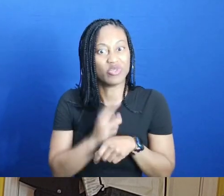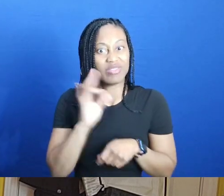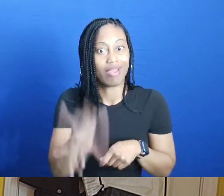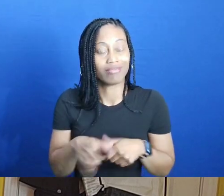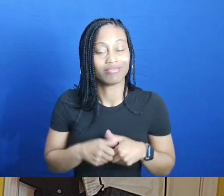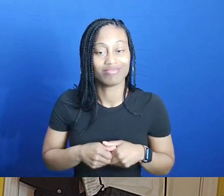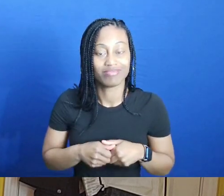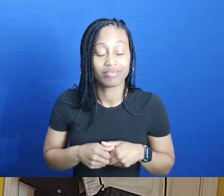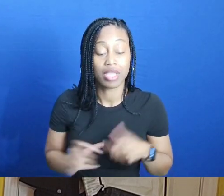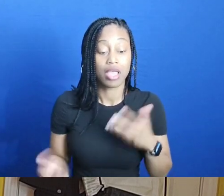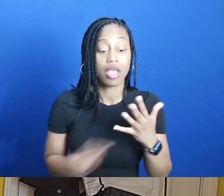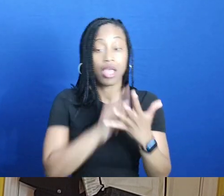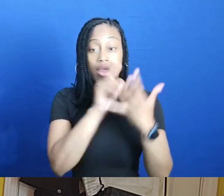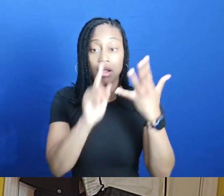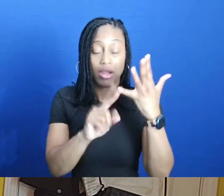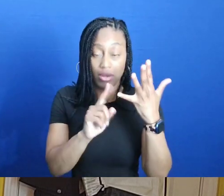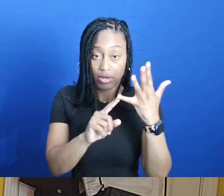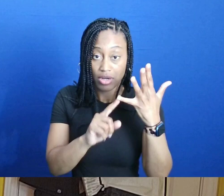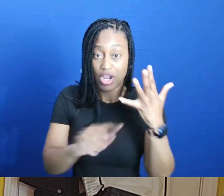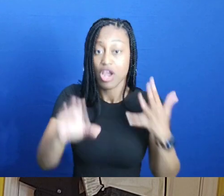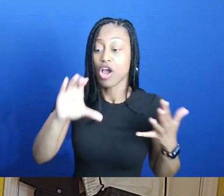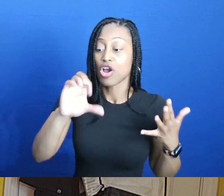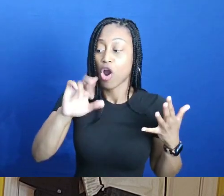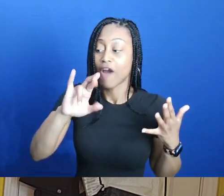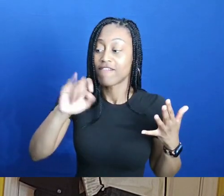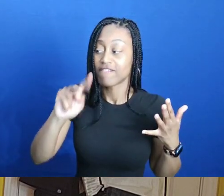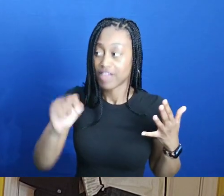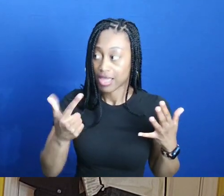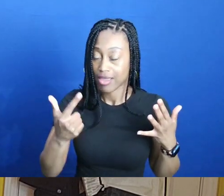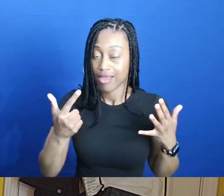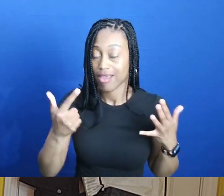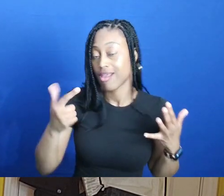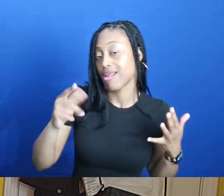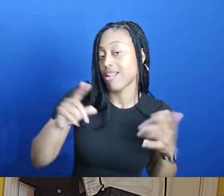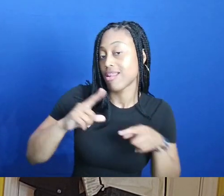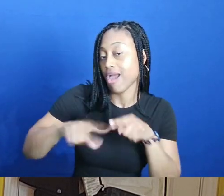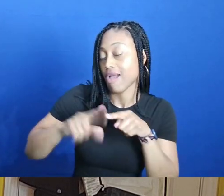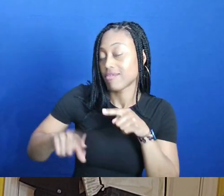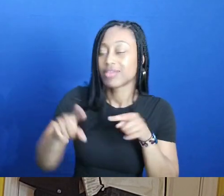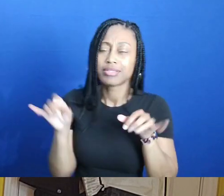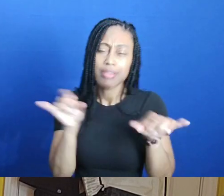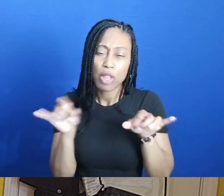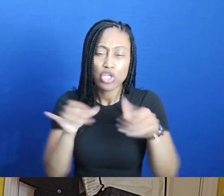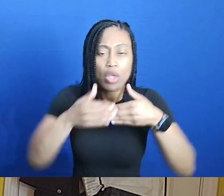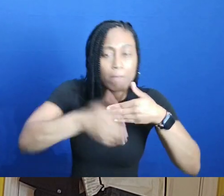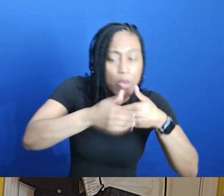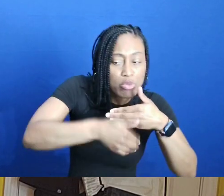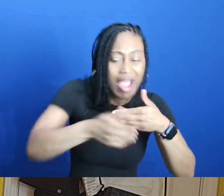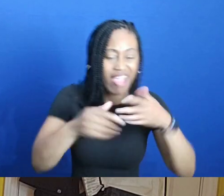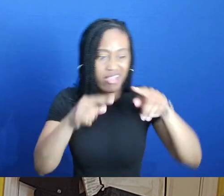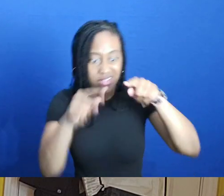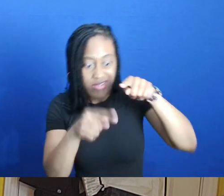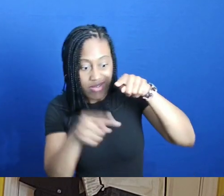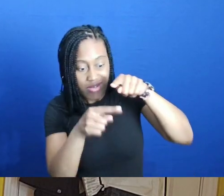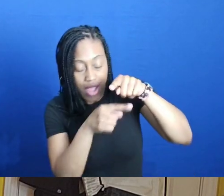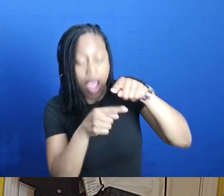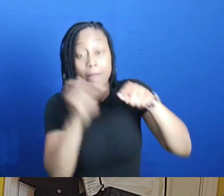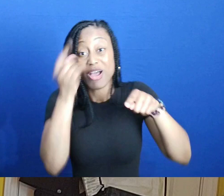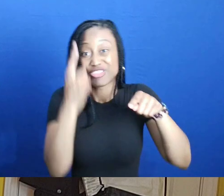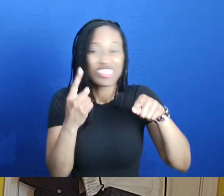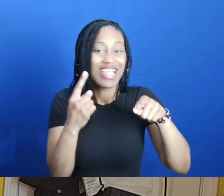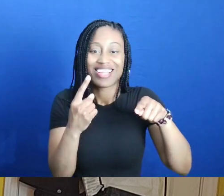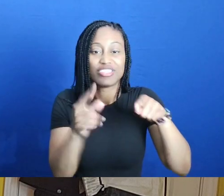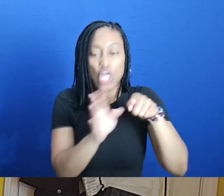best knife there. Then I also have what's called a carving knife. This is very similar to the bread knife,